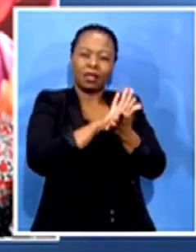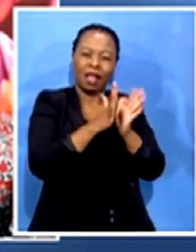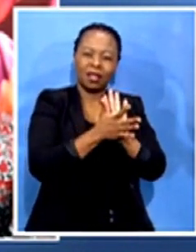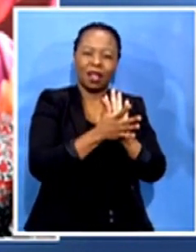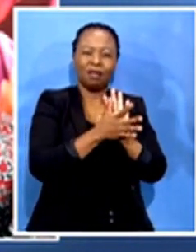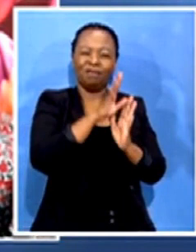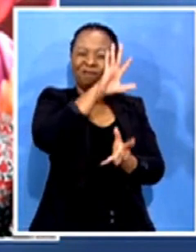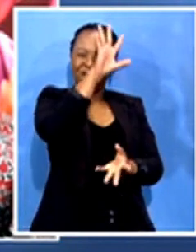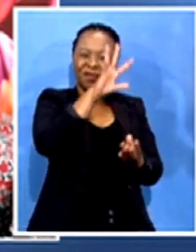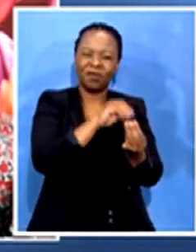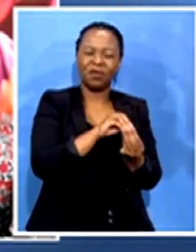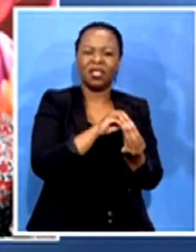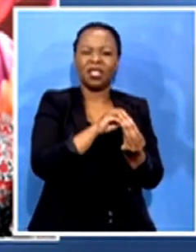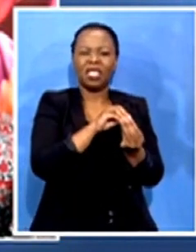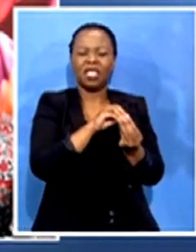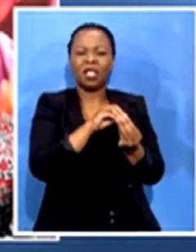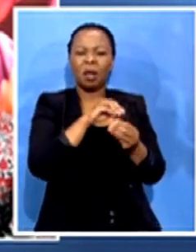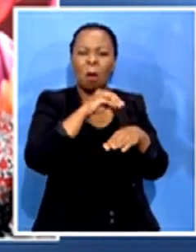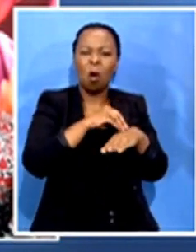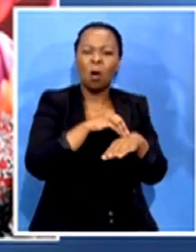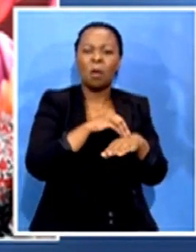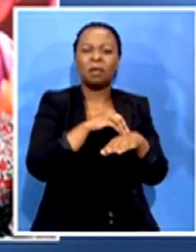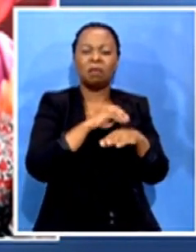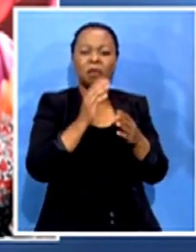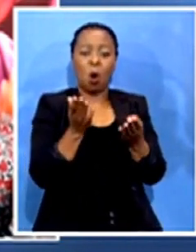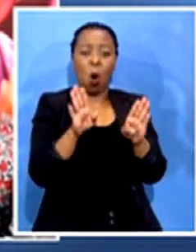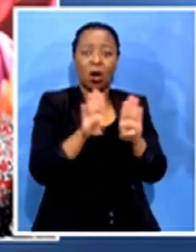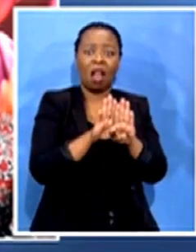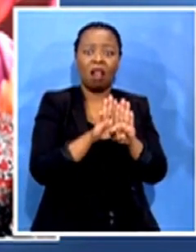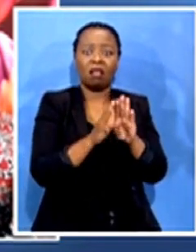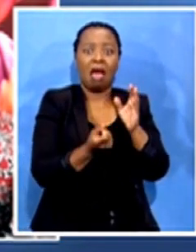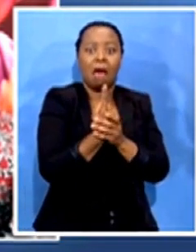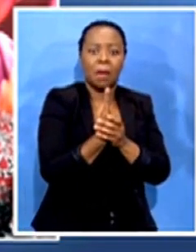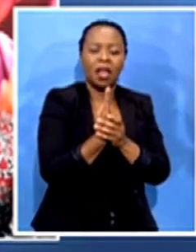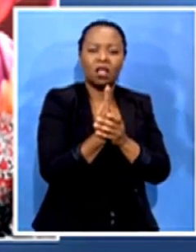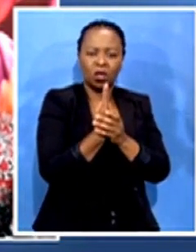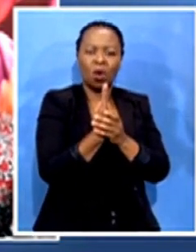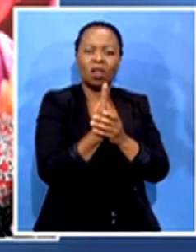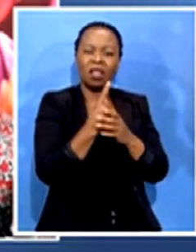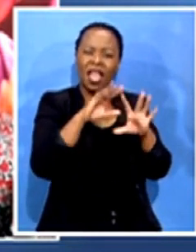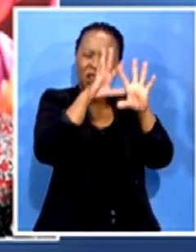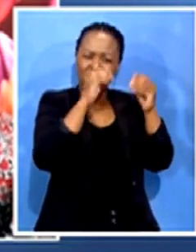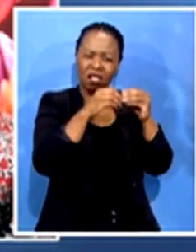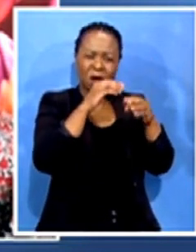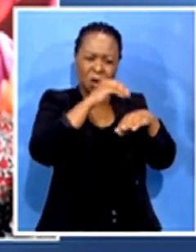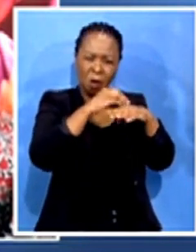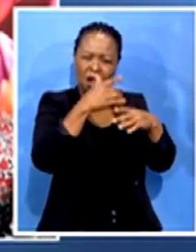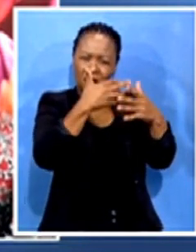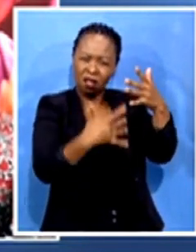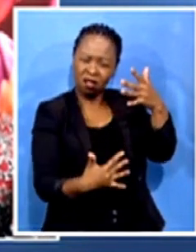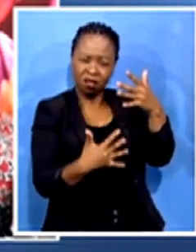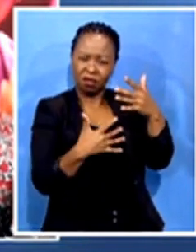the lockdown came into effect, have those all been sorted out? And what lessons have been learned in terms of